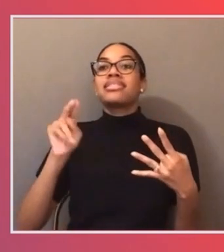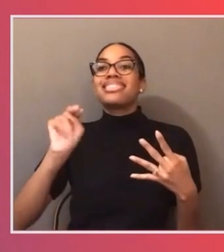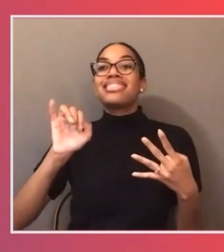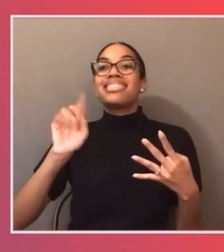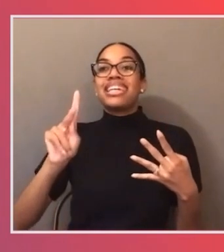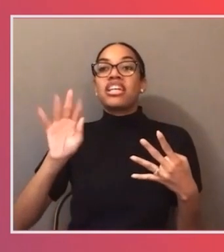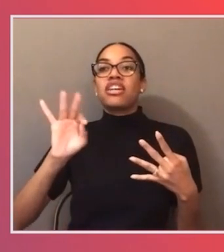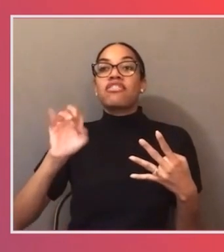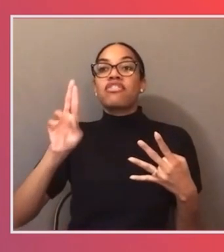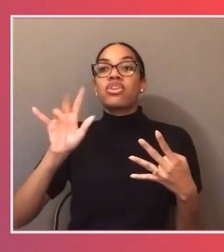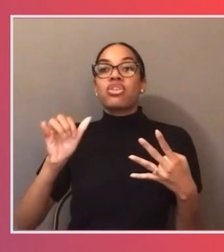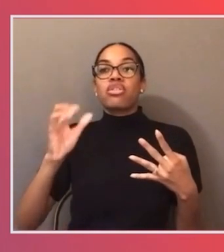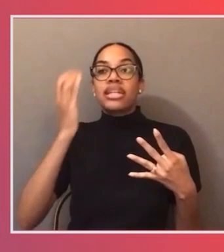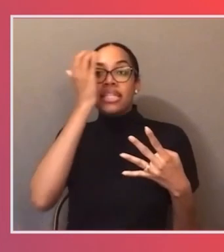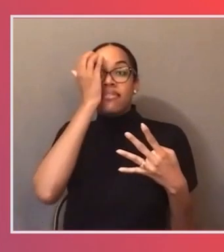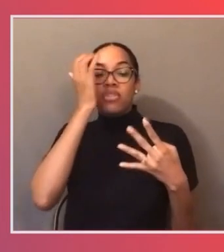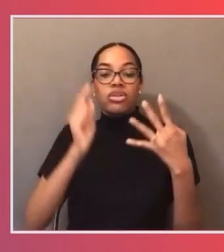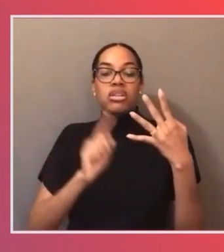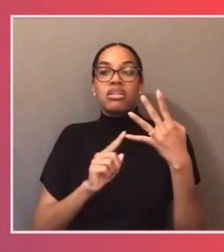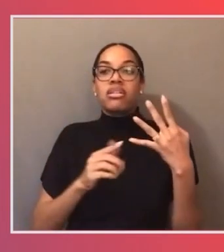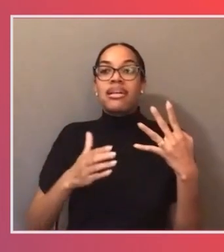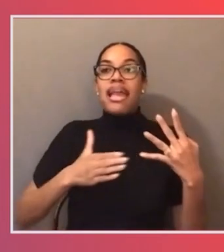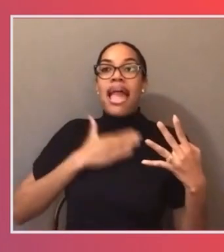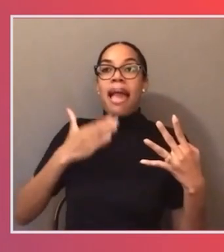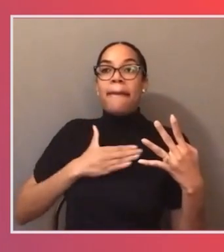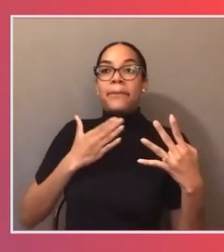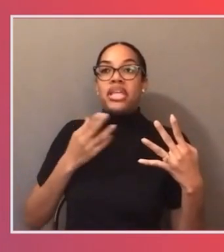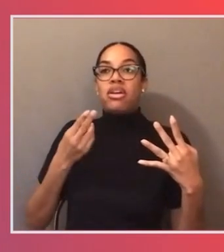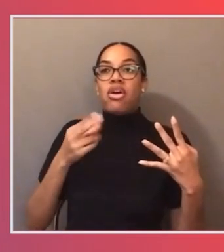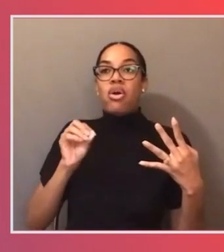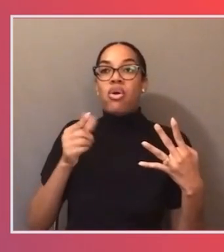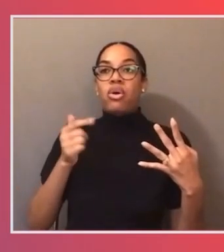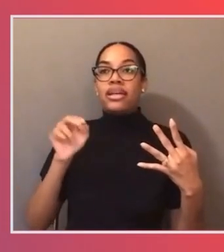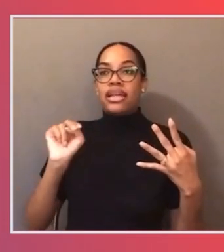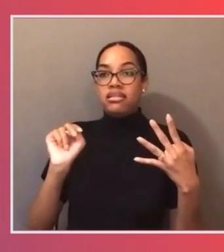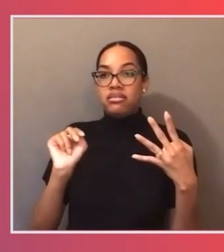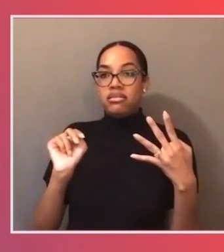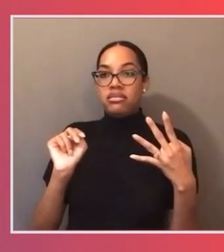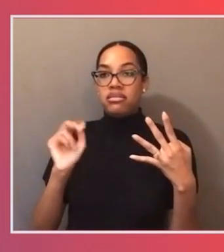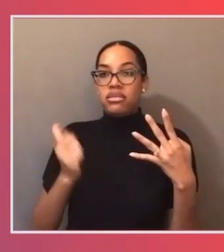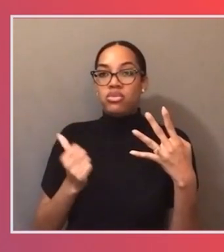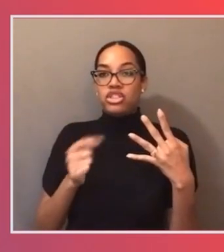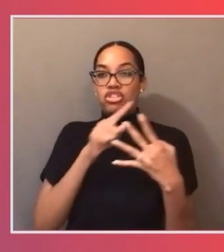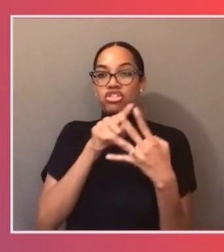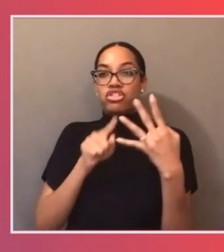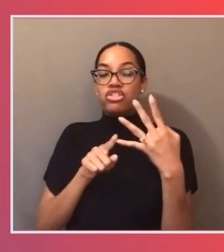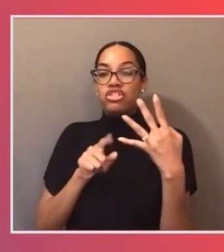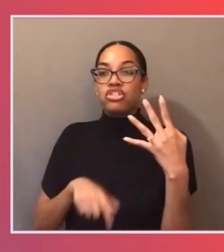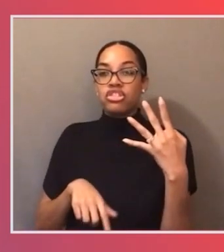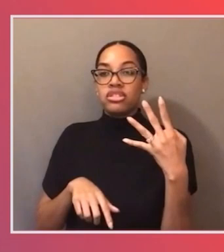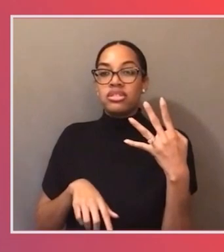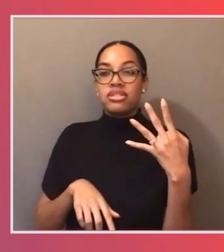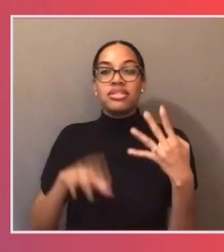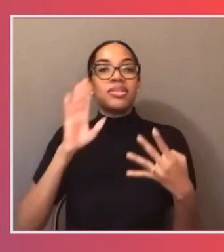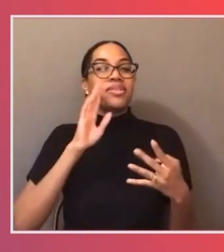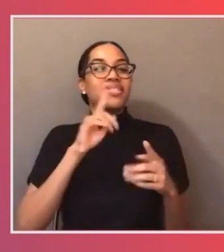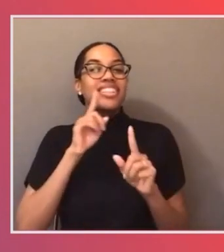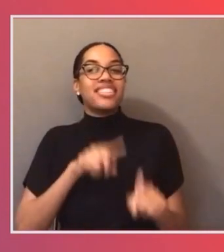Howard the Duck, Red Hulk, Nick Fury, Happy Hogan. We know that one. Howard the Duck. Howard the Duck. Howard the